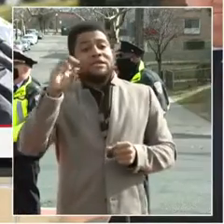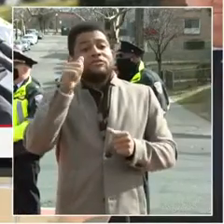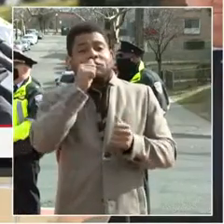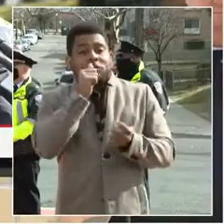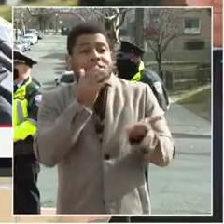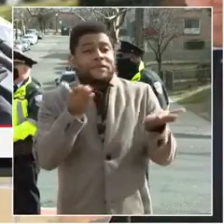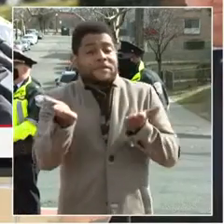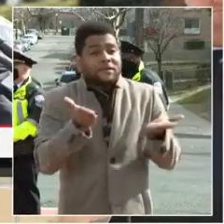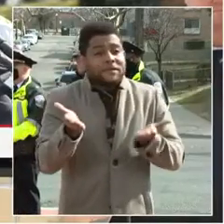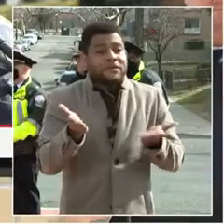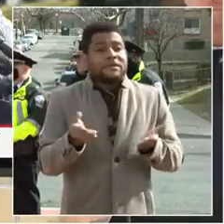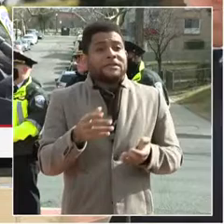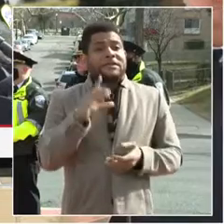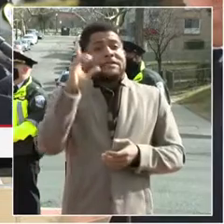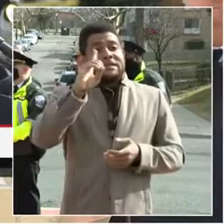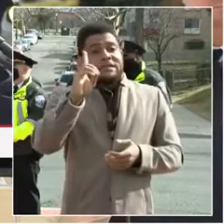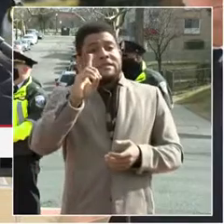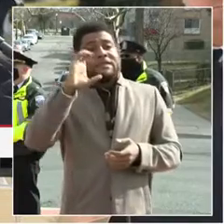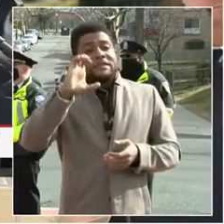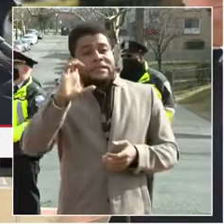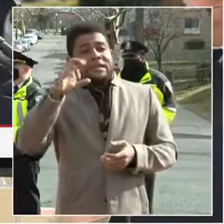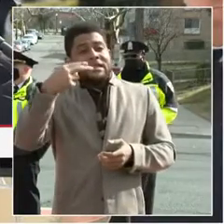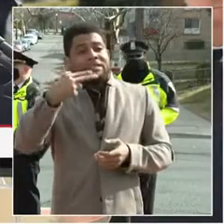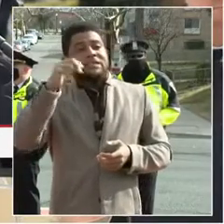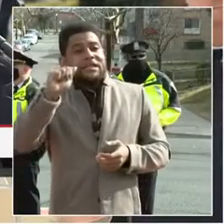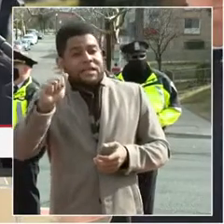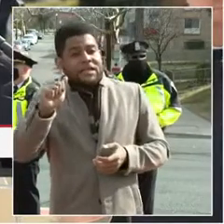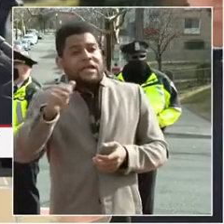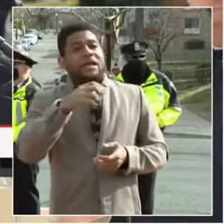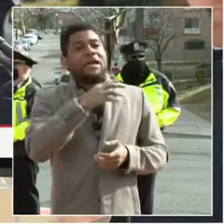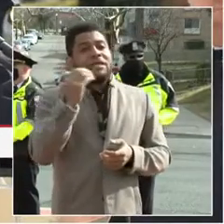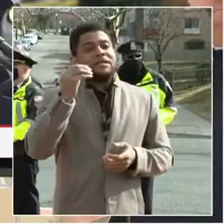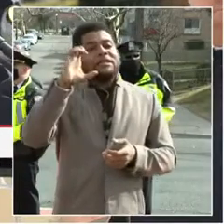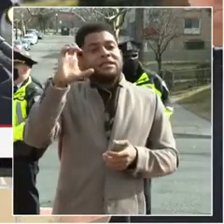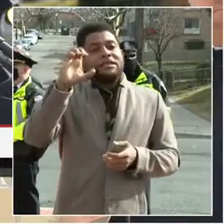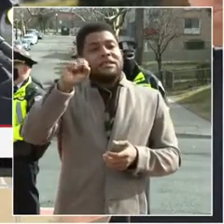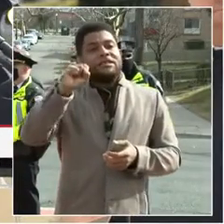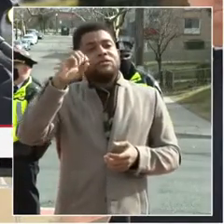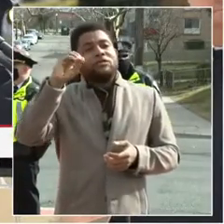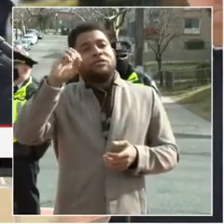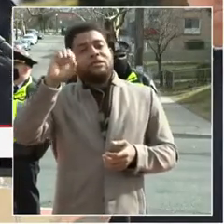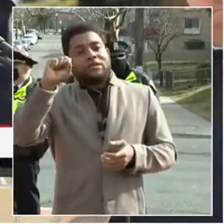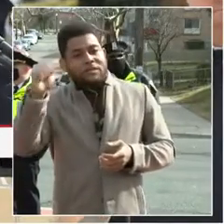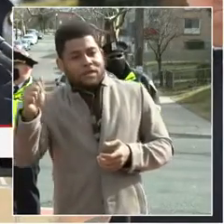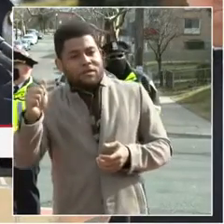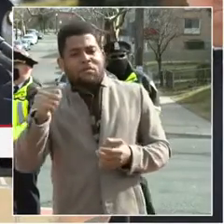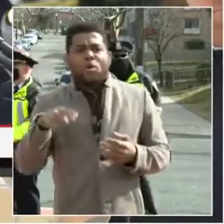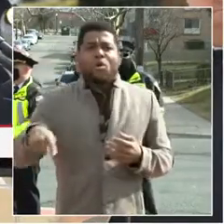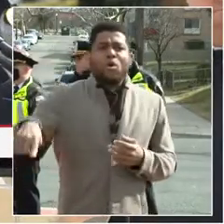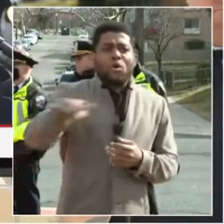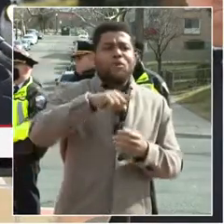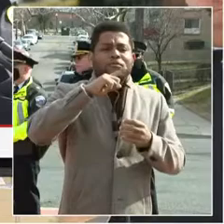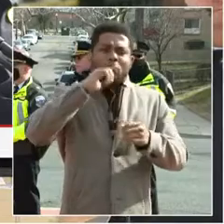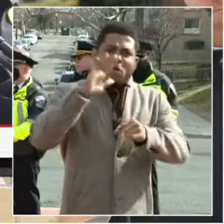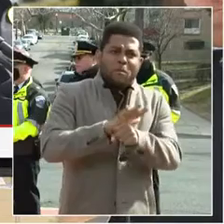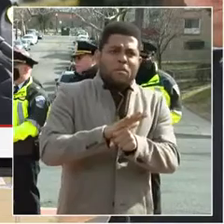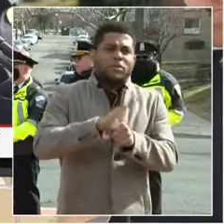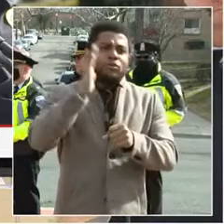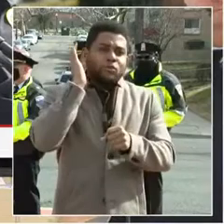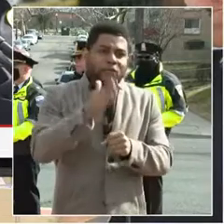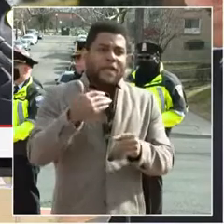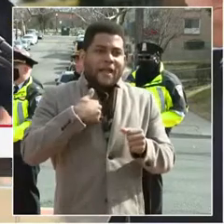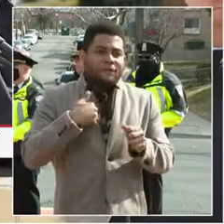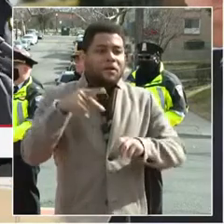Authority, and CSOSA, have all committed to assign agents to the Homicide Reduction Partnership areas and